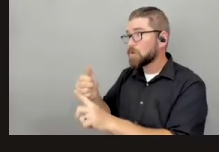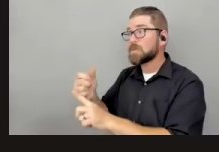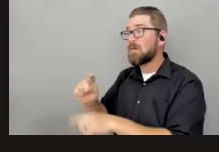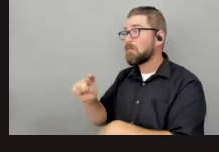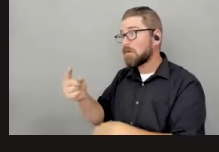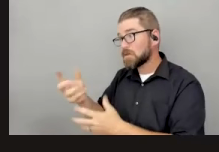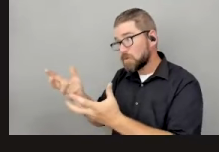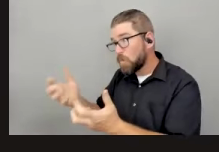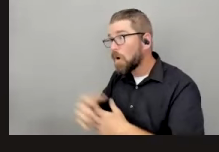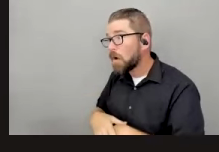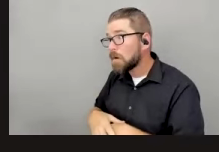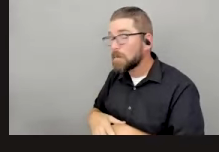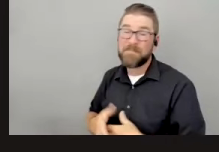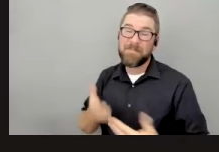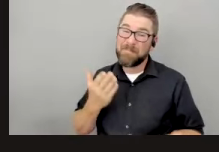colleagues.